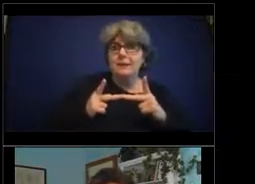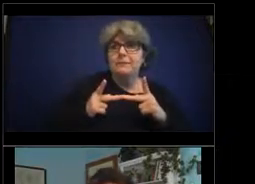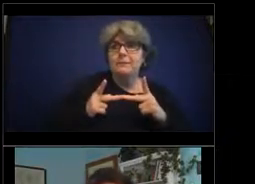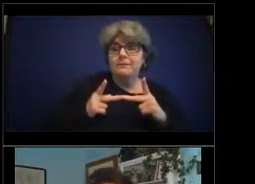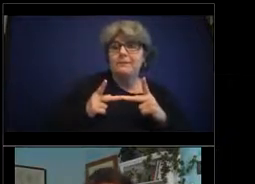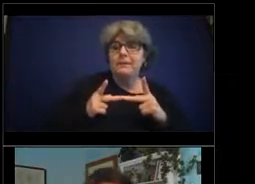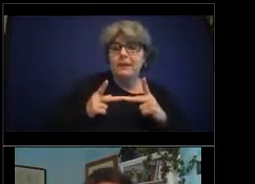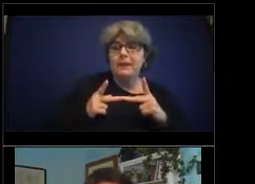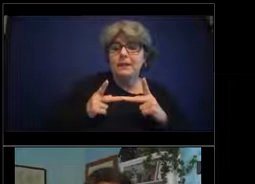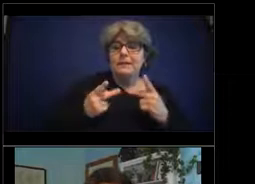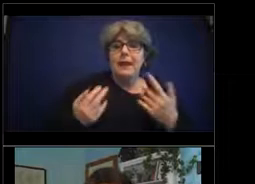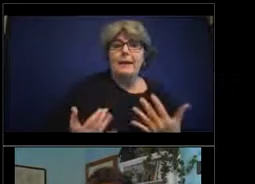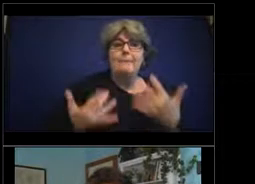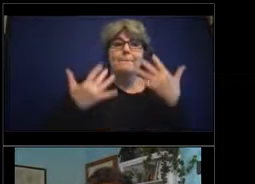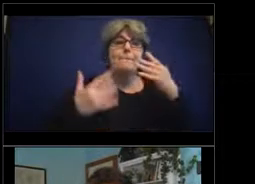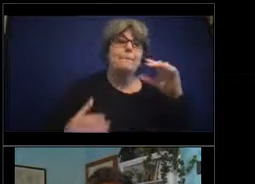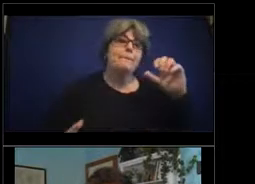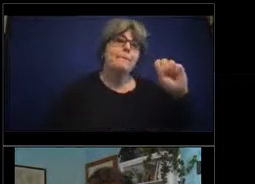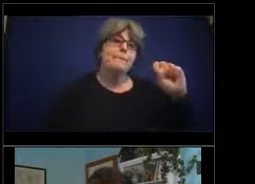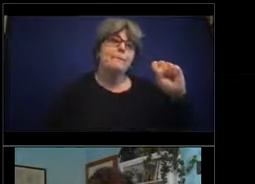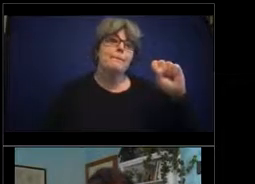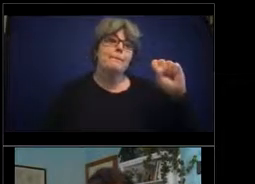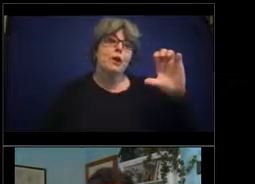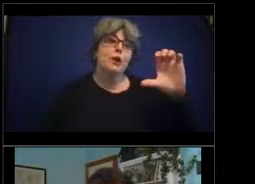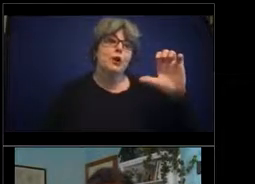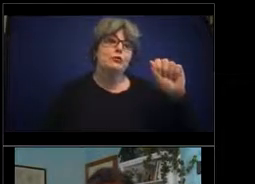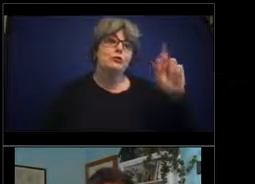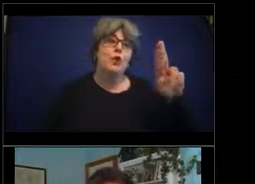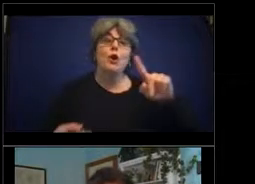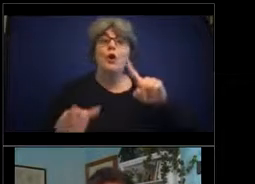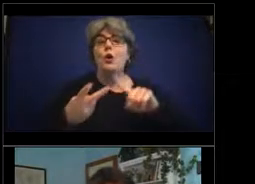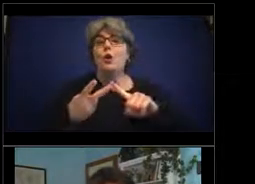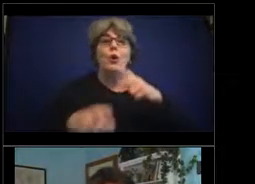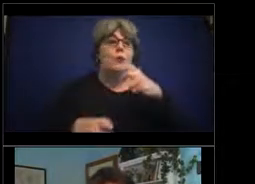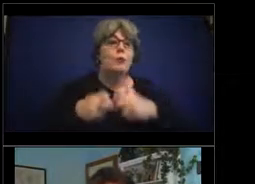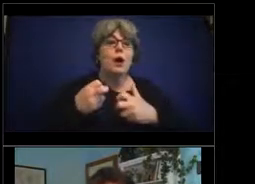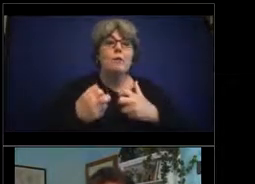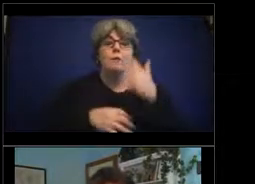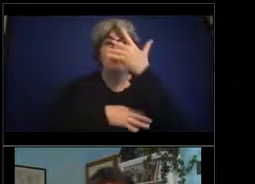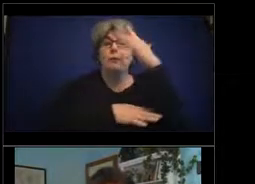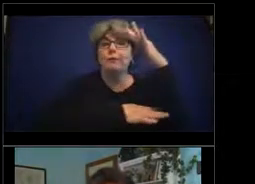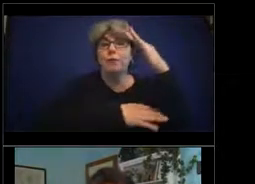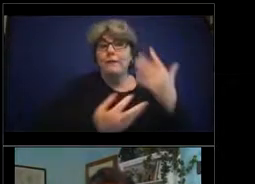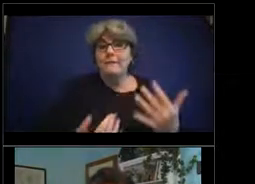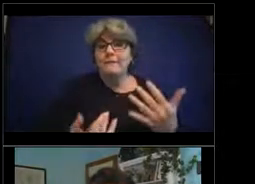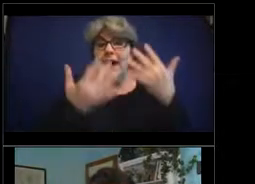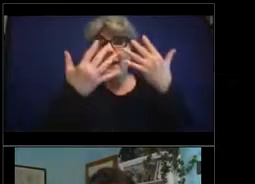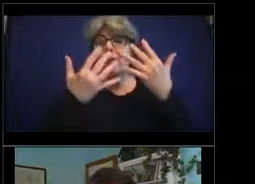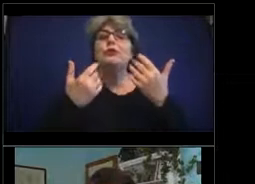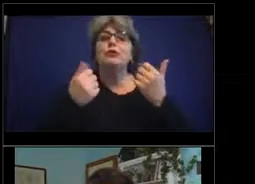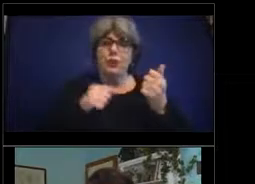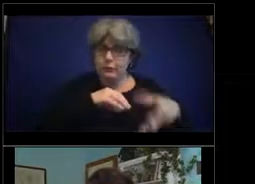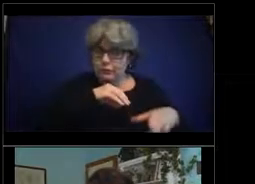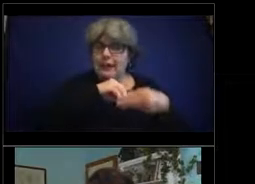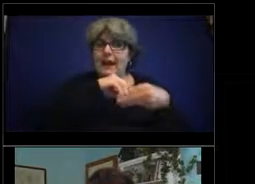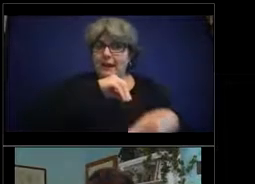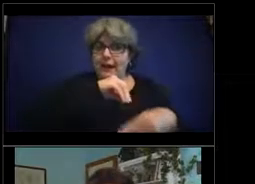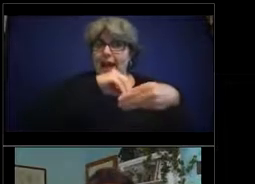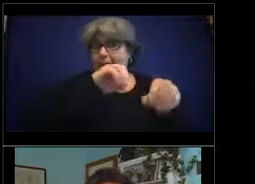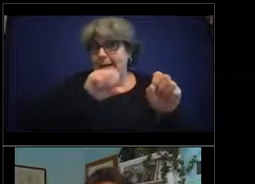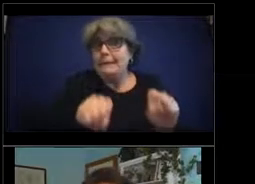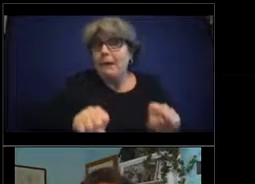anywhere there's a burn scar or a forest fire problem across much of the United States, they are focusing on adding some of these stations. So it's very possible